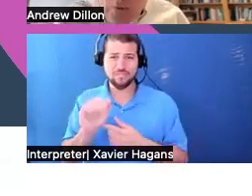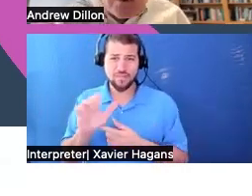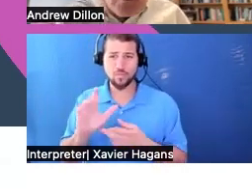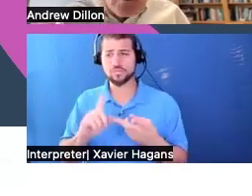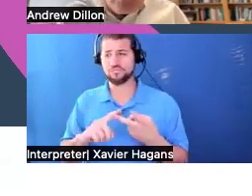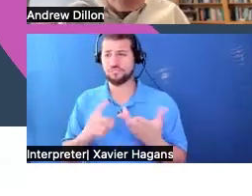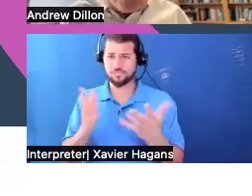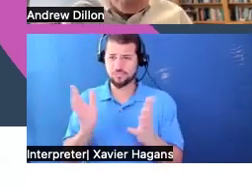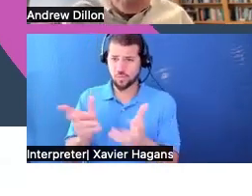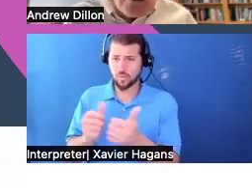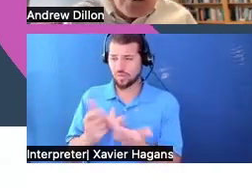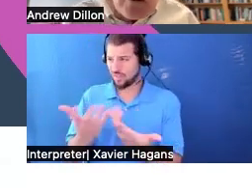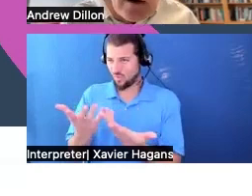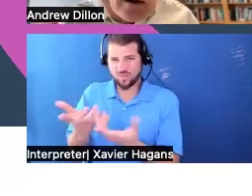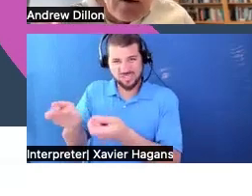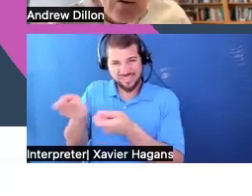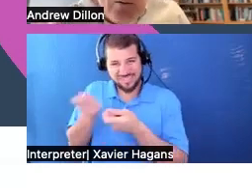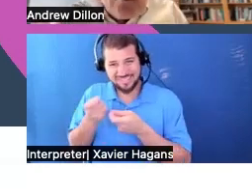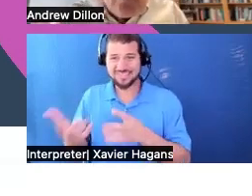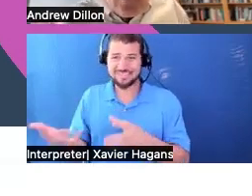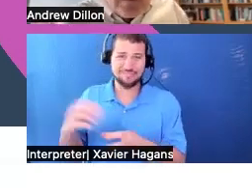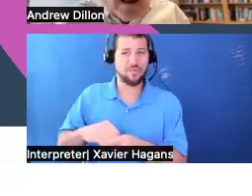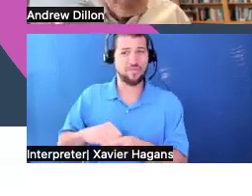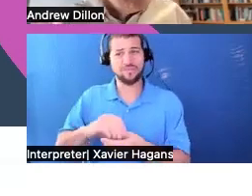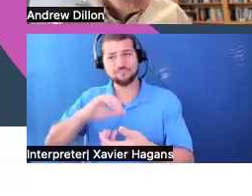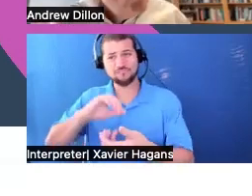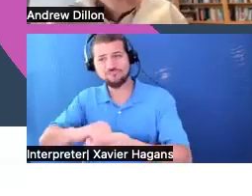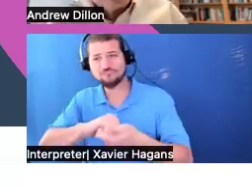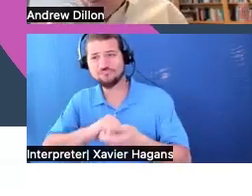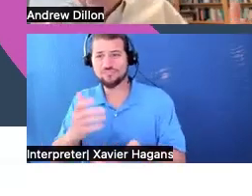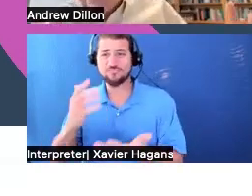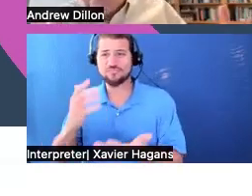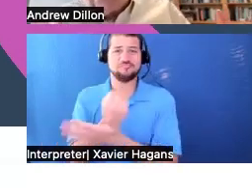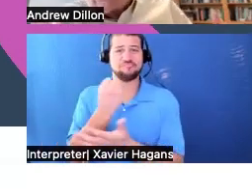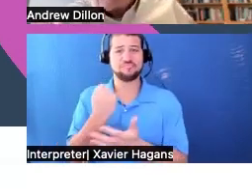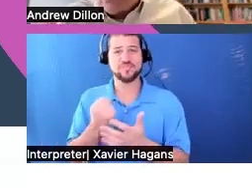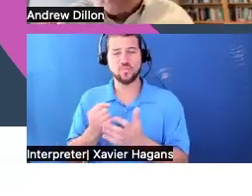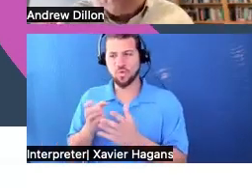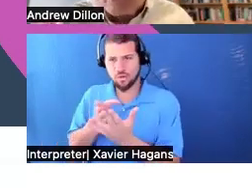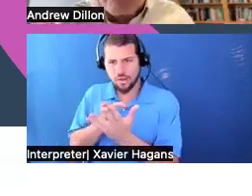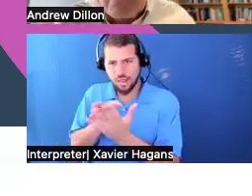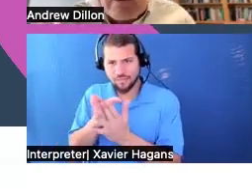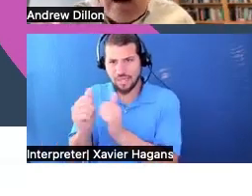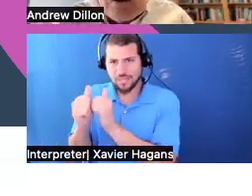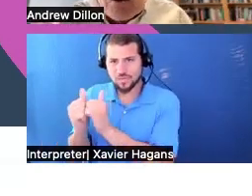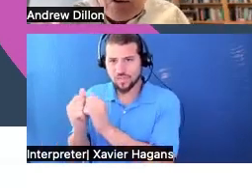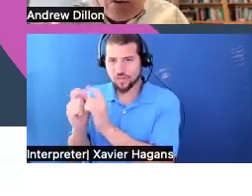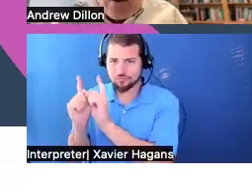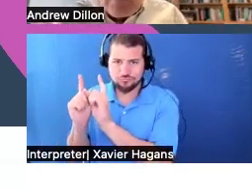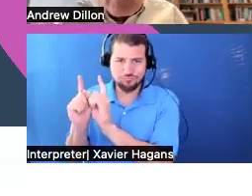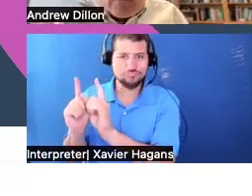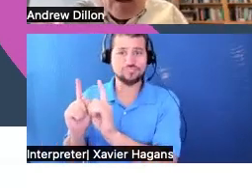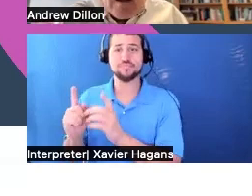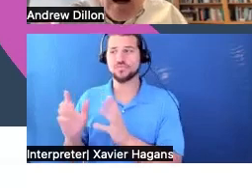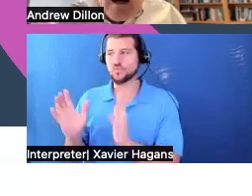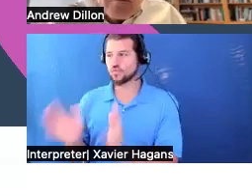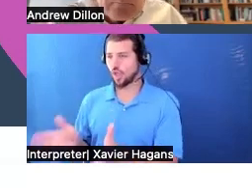engaged. They want to be used. So, navigate with them, talk to them and build a relationship with